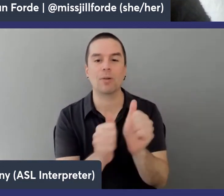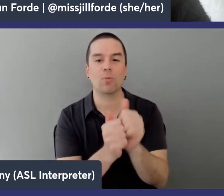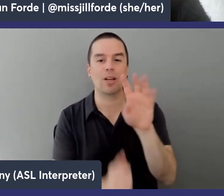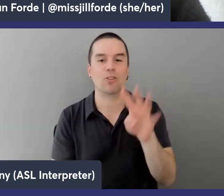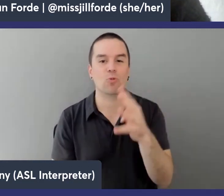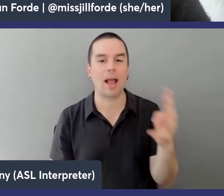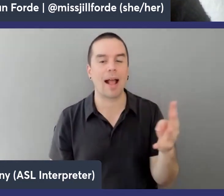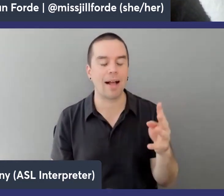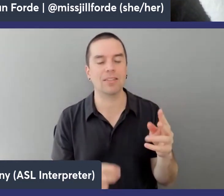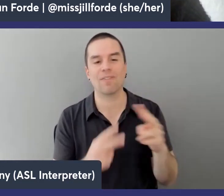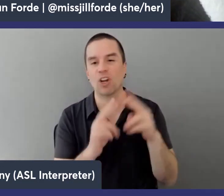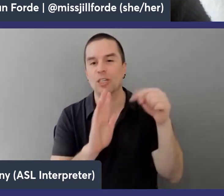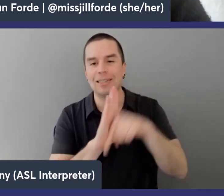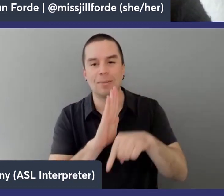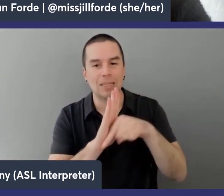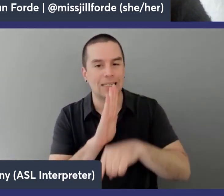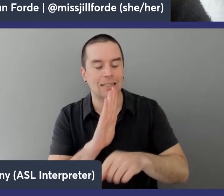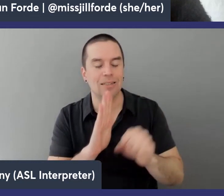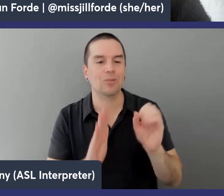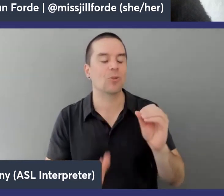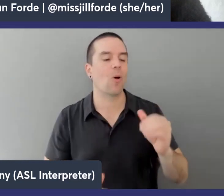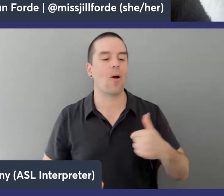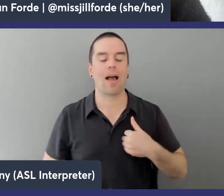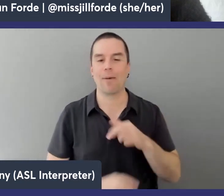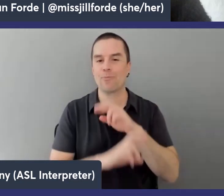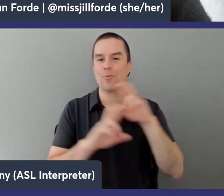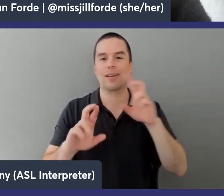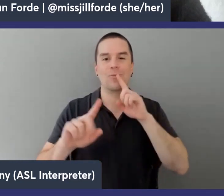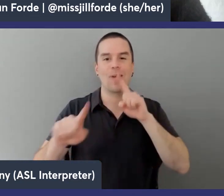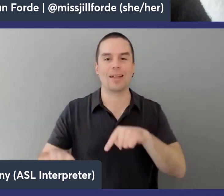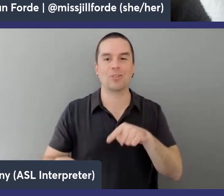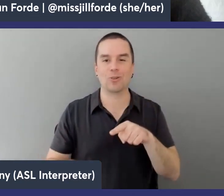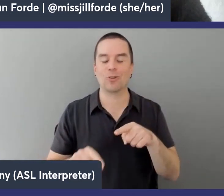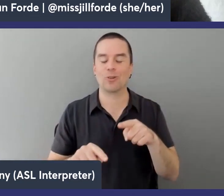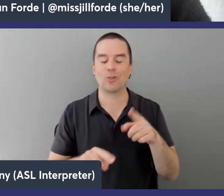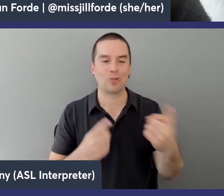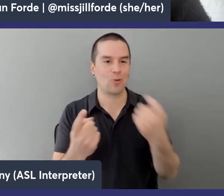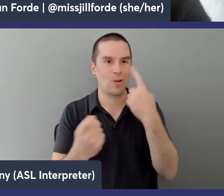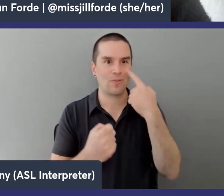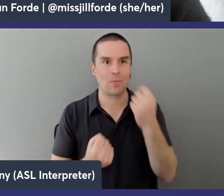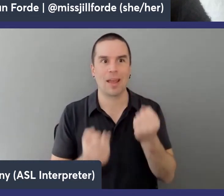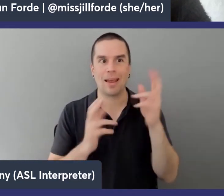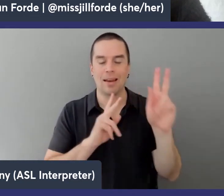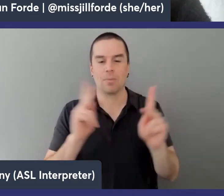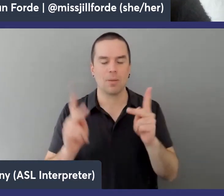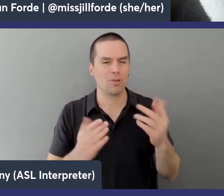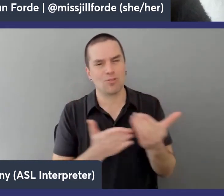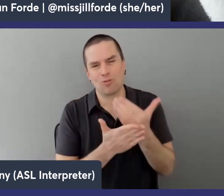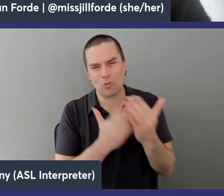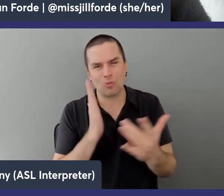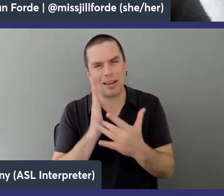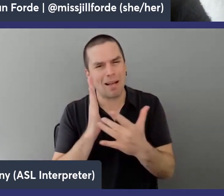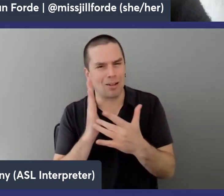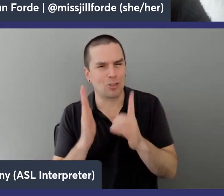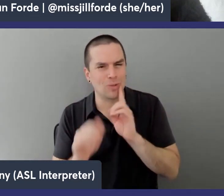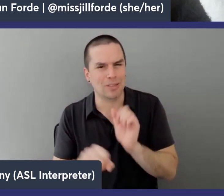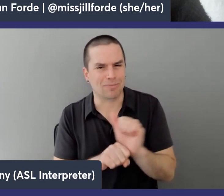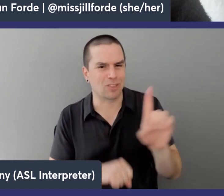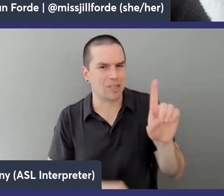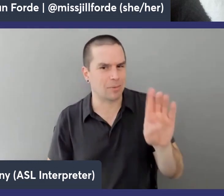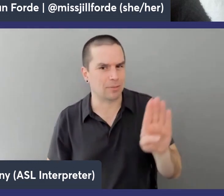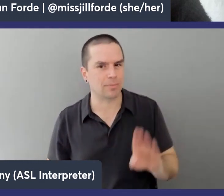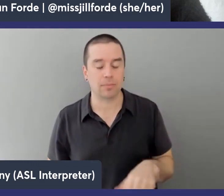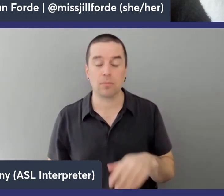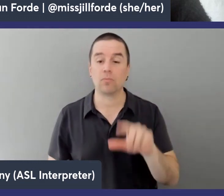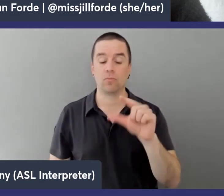answered this question for a lot of people because it's kind of, it's a new technology out there, especially kind of as databases go. But what